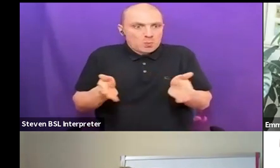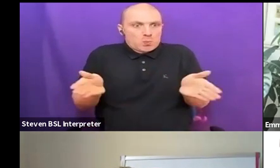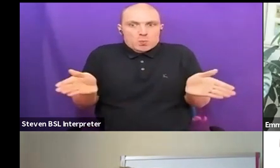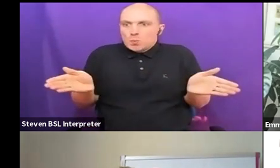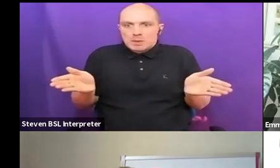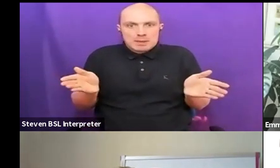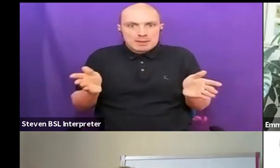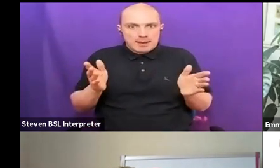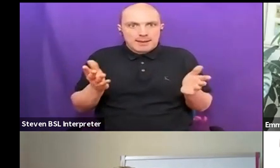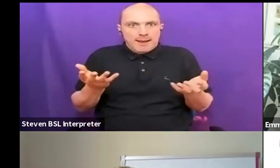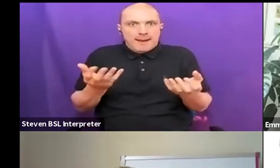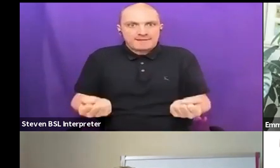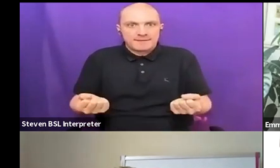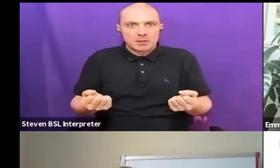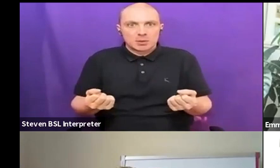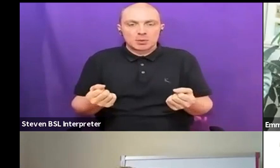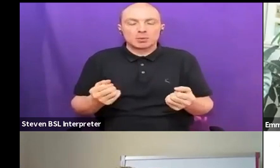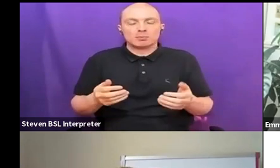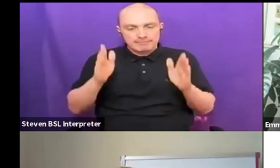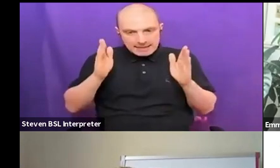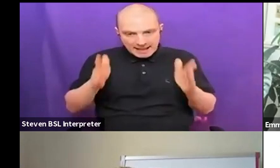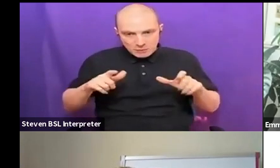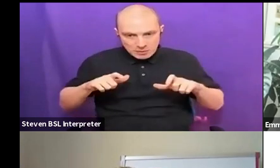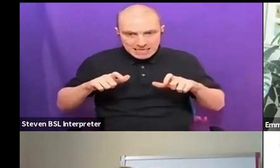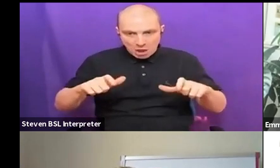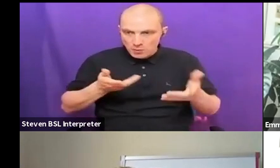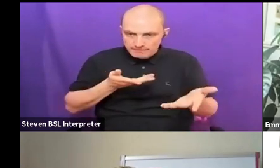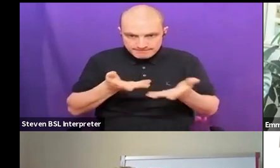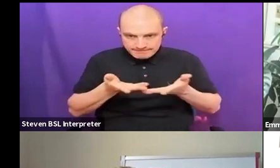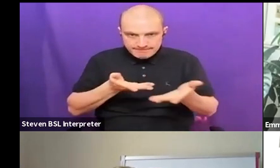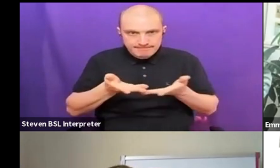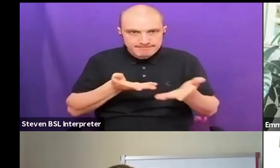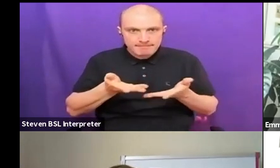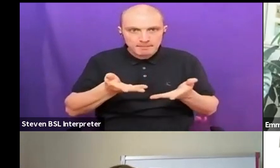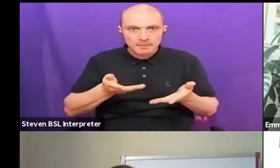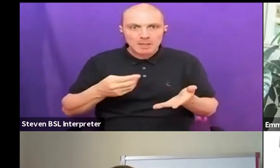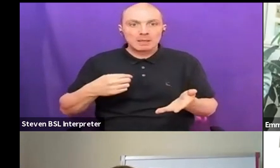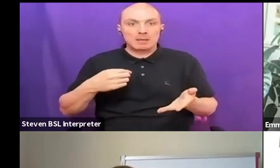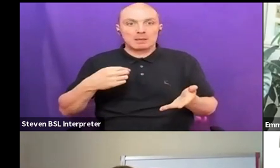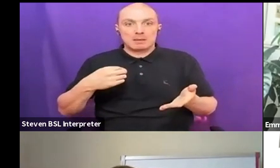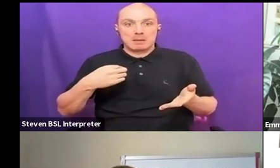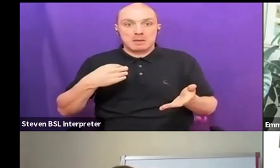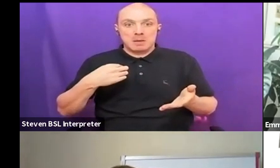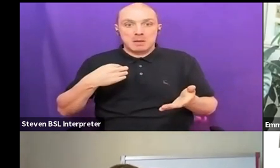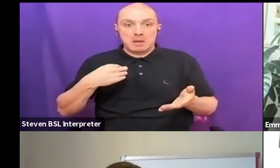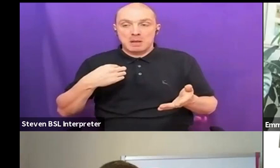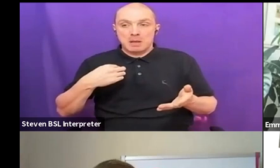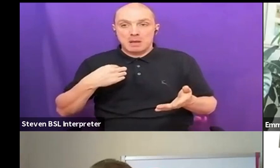going. I think certainly I won't be progressing national thinking about 20-minute neighbourhoods without